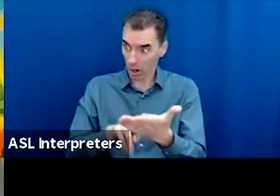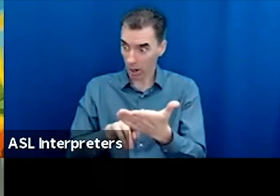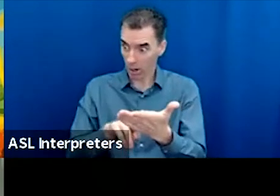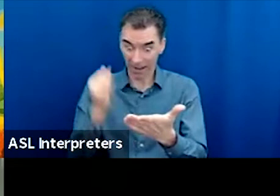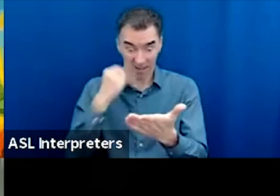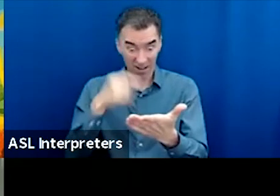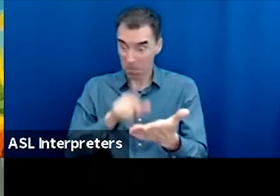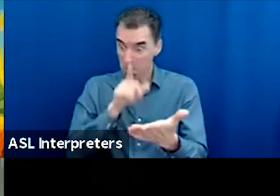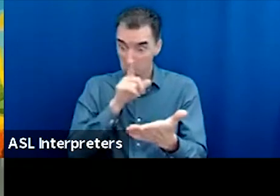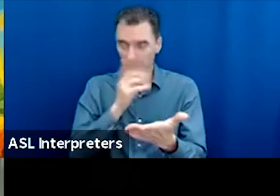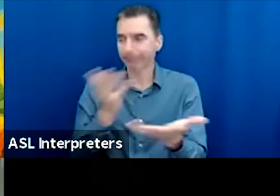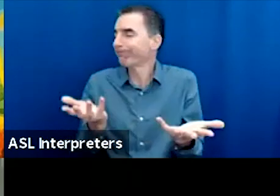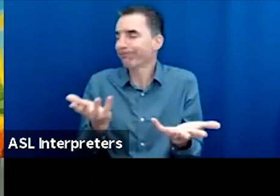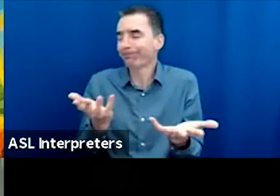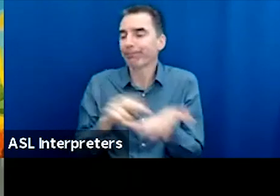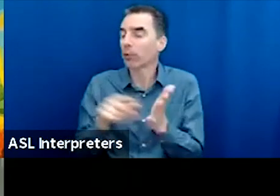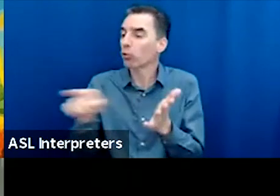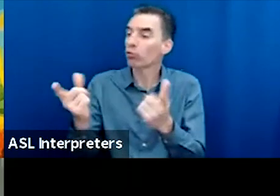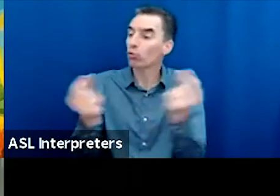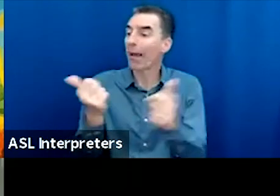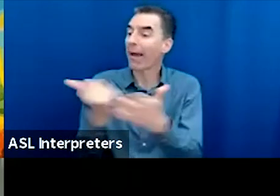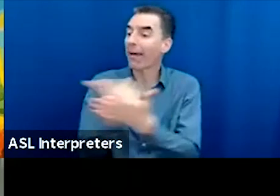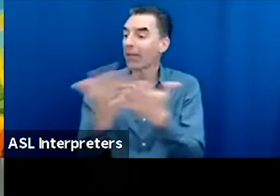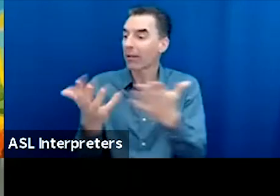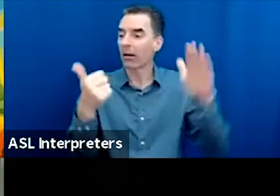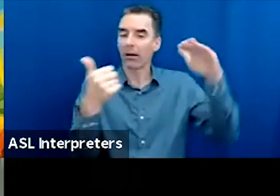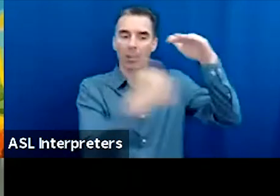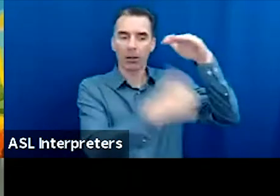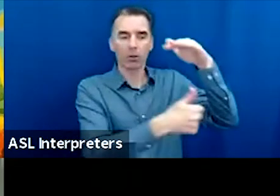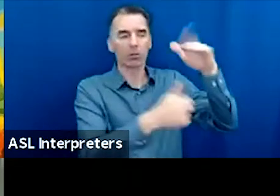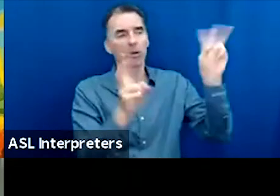that you do is falls under work for hire. So you're being paid to generate